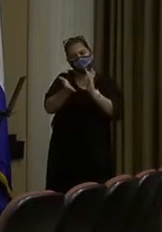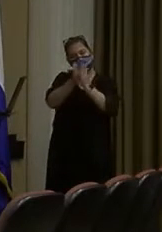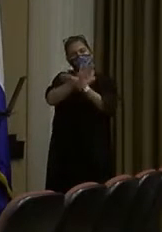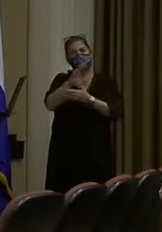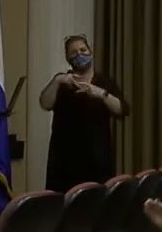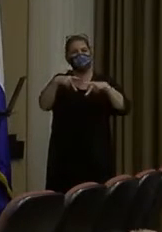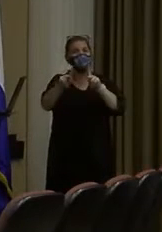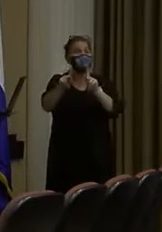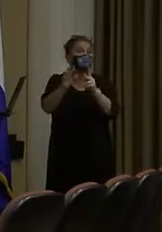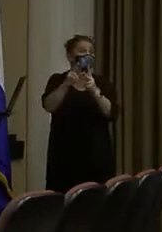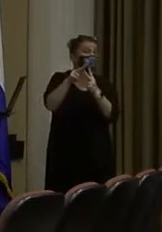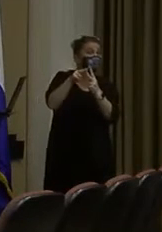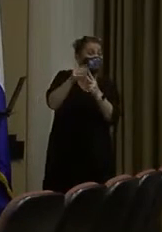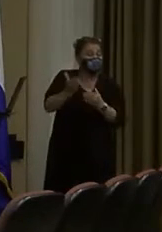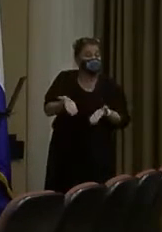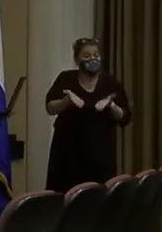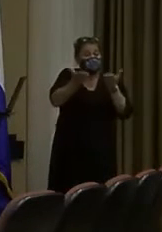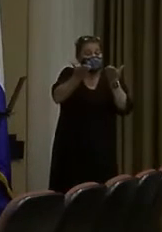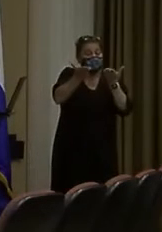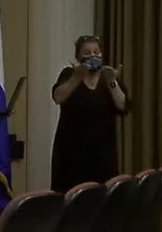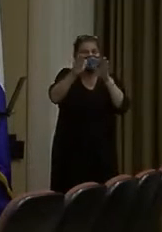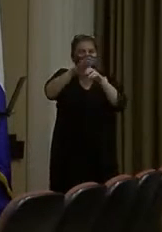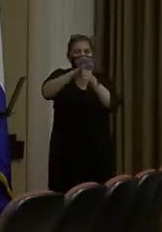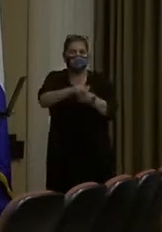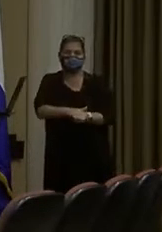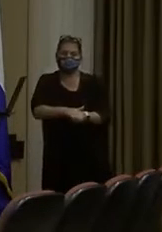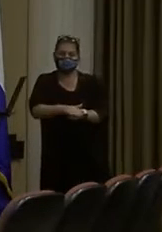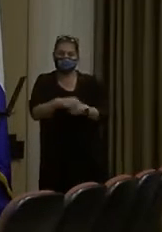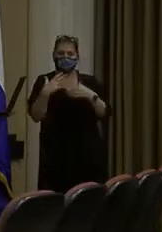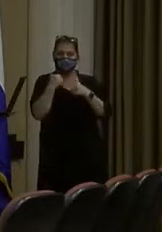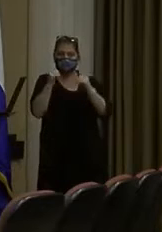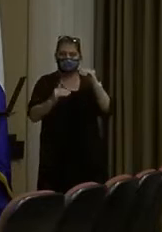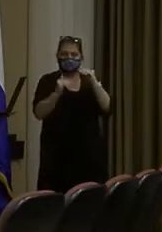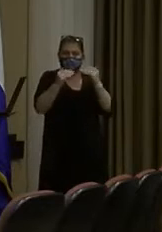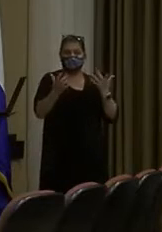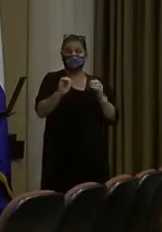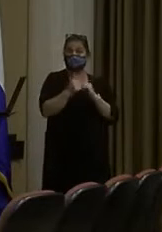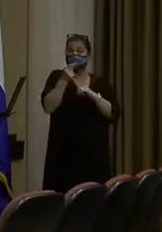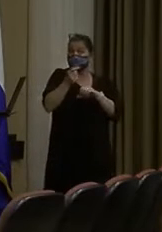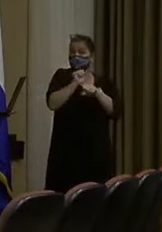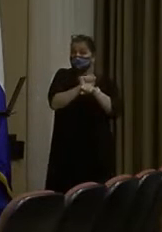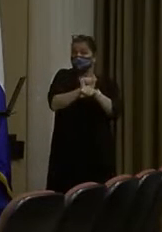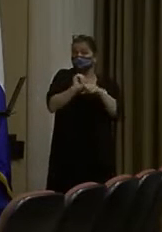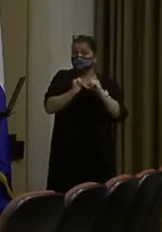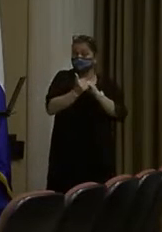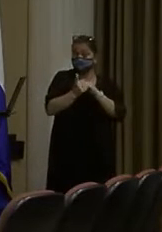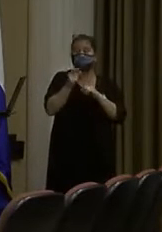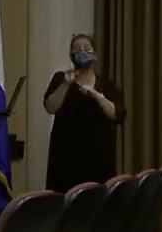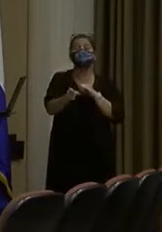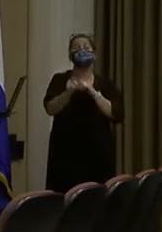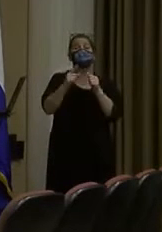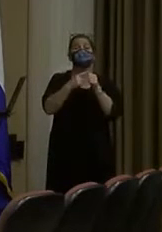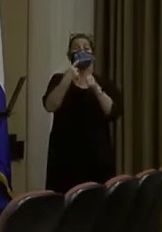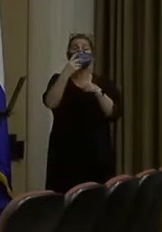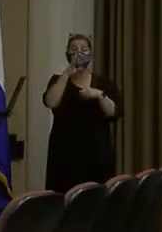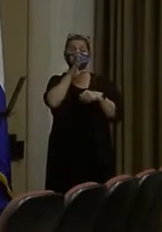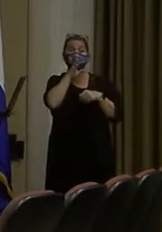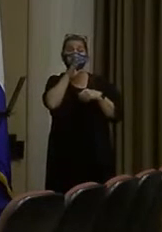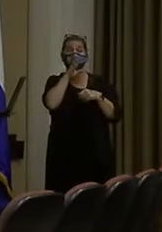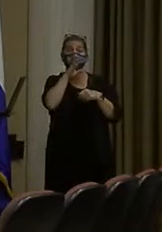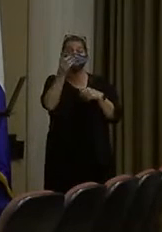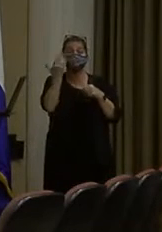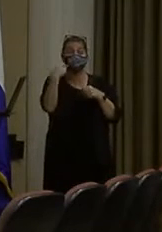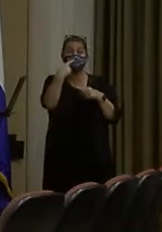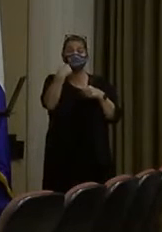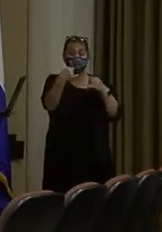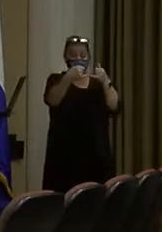will either what? Advance or hinder health equity. So how has this worked? We talked about redlining through the